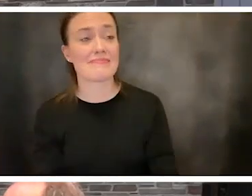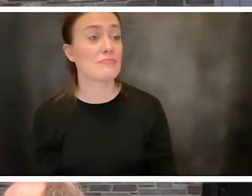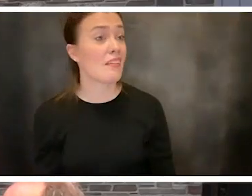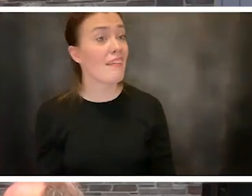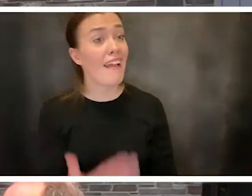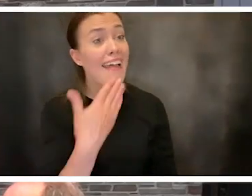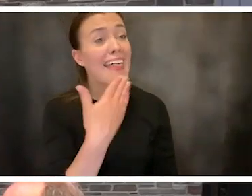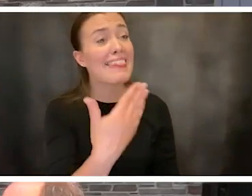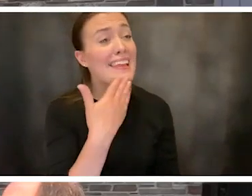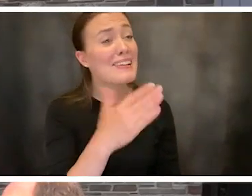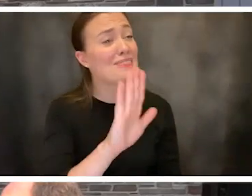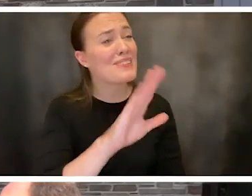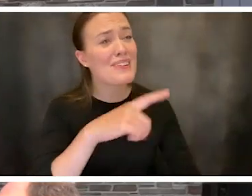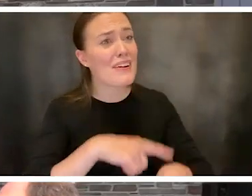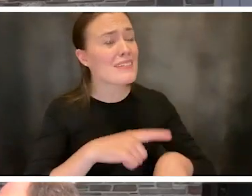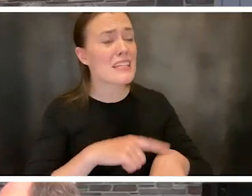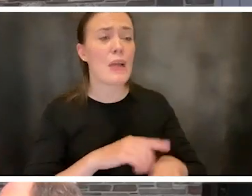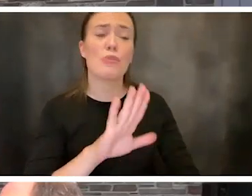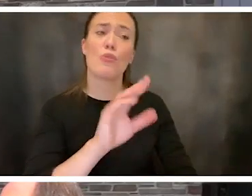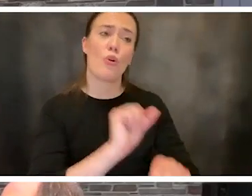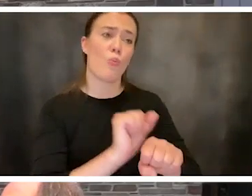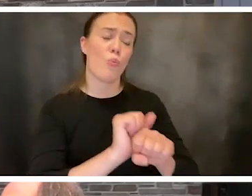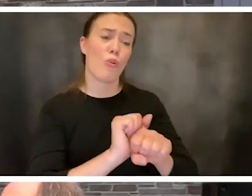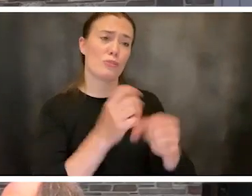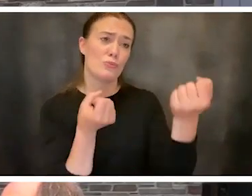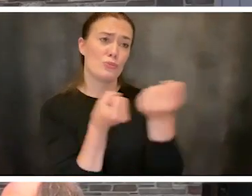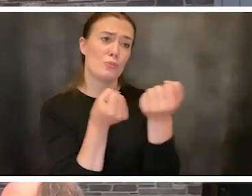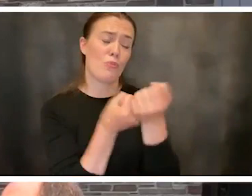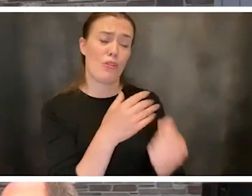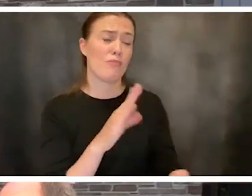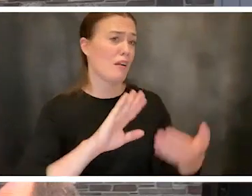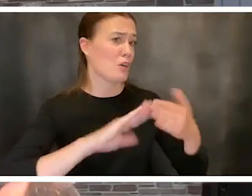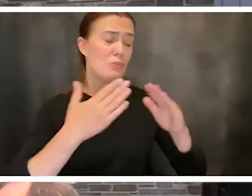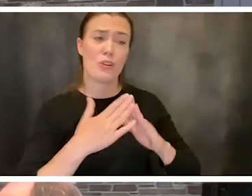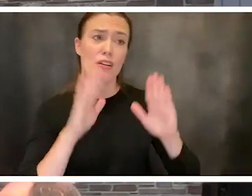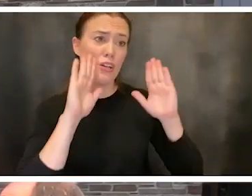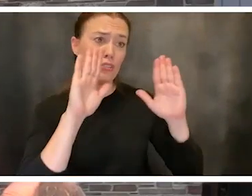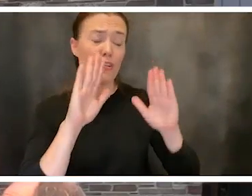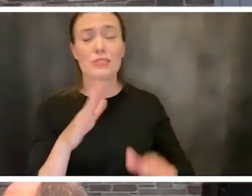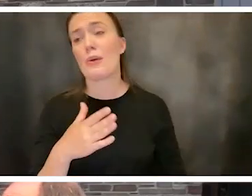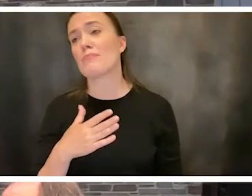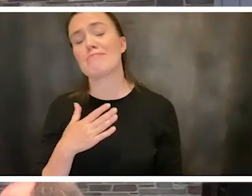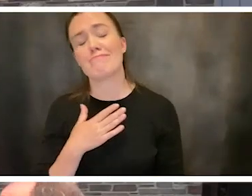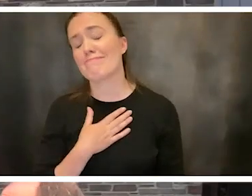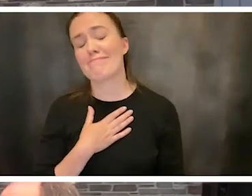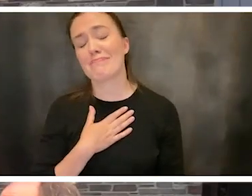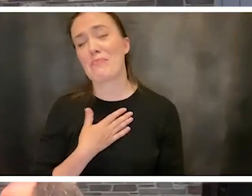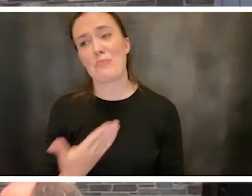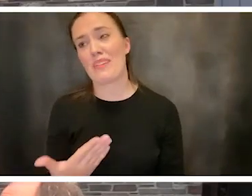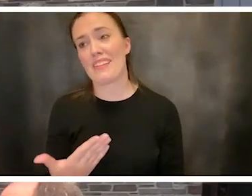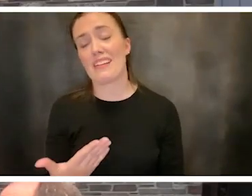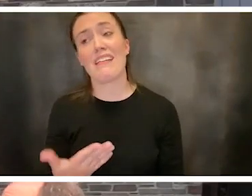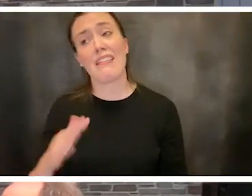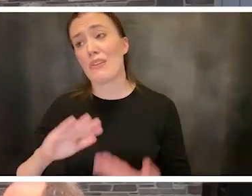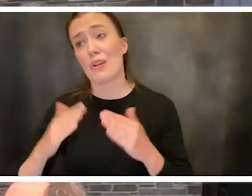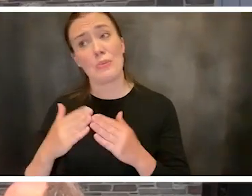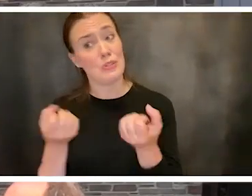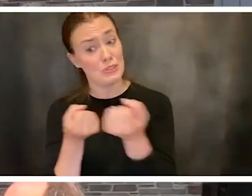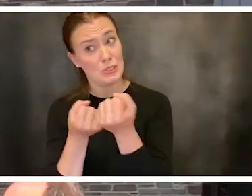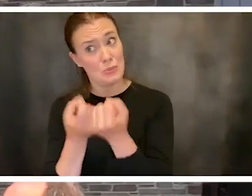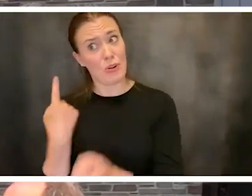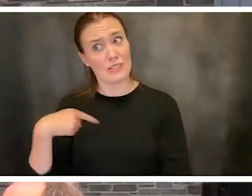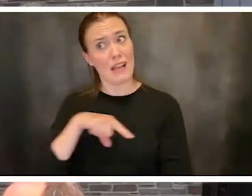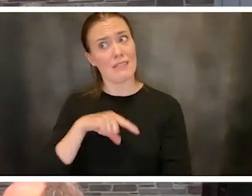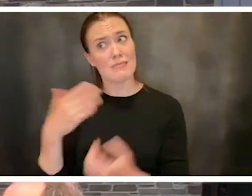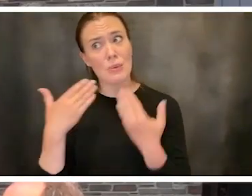all you're doing for the community. It's it's my pleasure. Great. And I'm glad to hear satisfying. It's going well for you. And so. The community really supports us. So yes. We're going to give a big thank you back to them. Yeah, so thanks